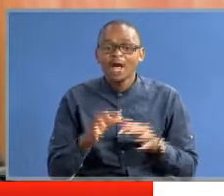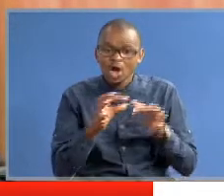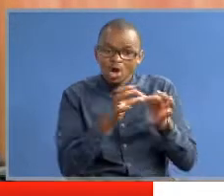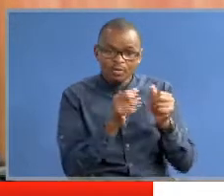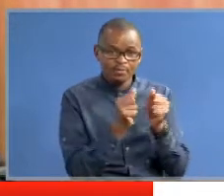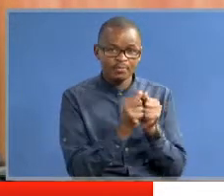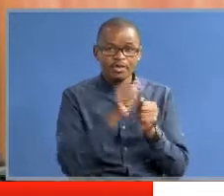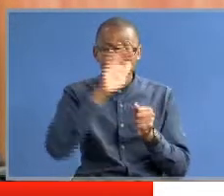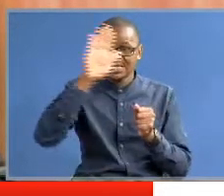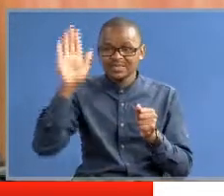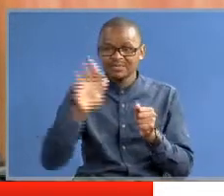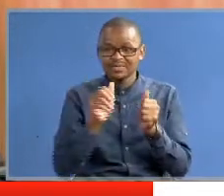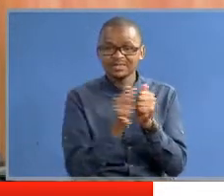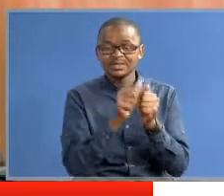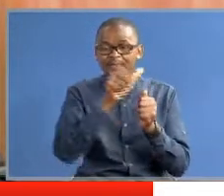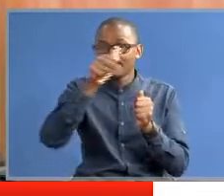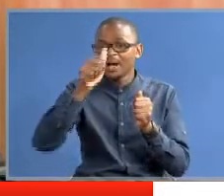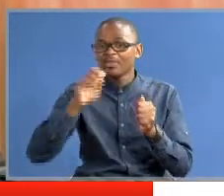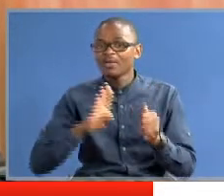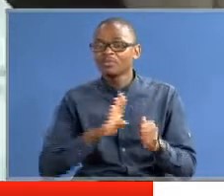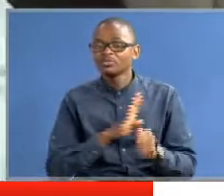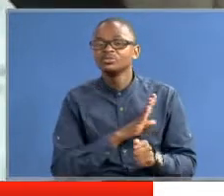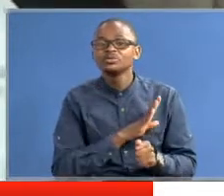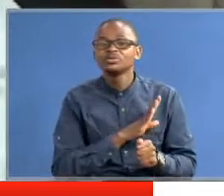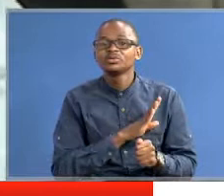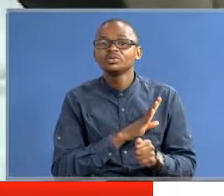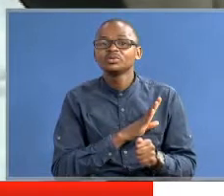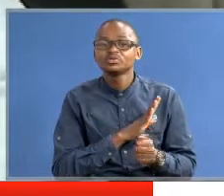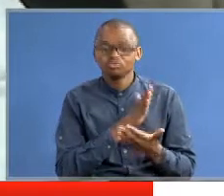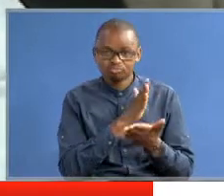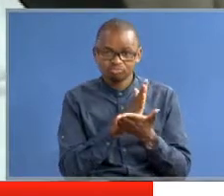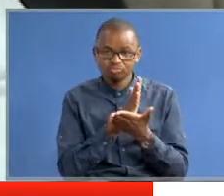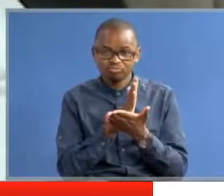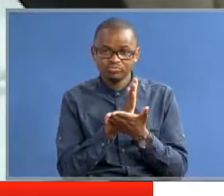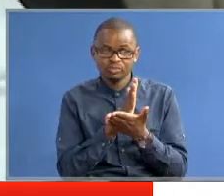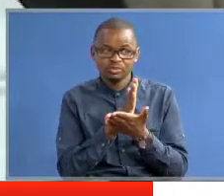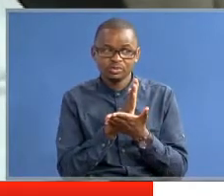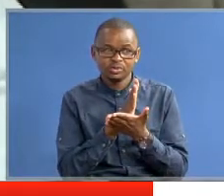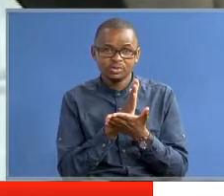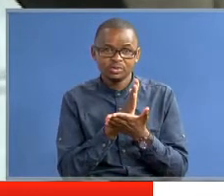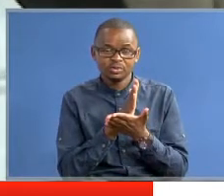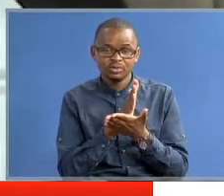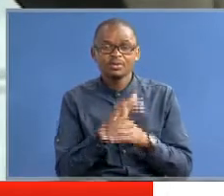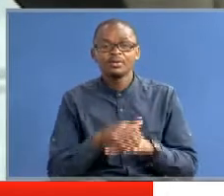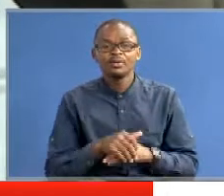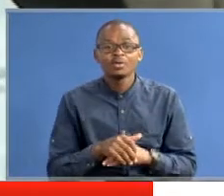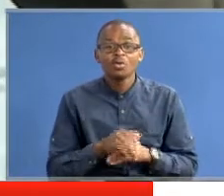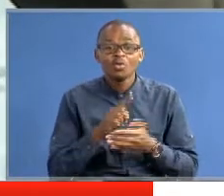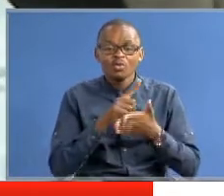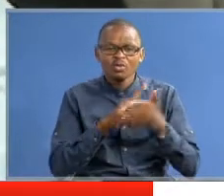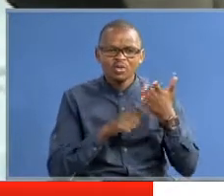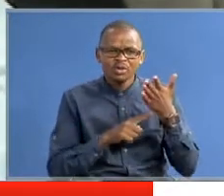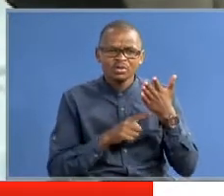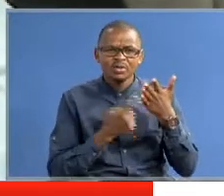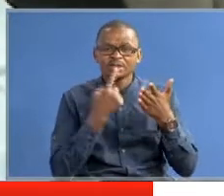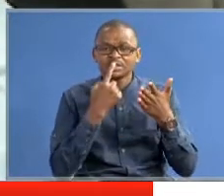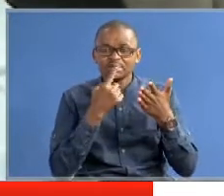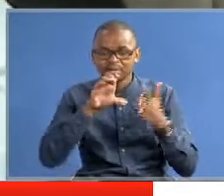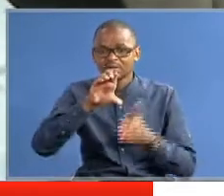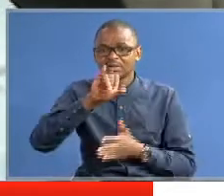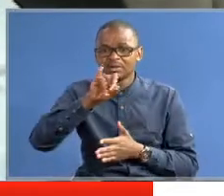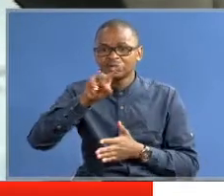Refuses to cooperate with Parliament and other relevant bodies. Indeed, there in what we are adopting as the